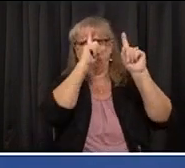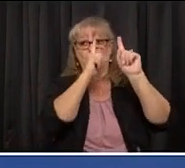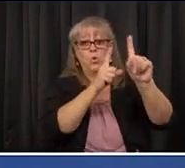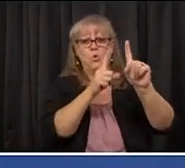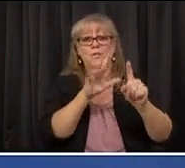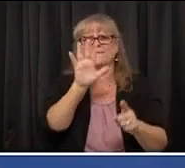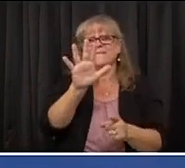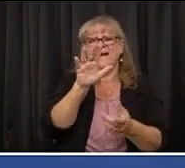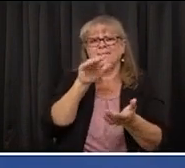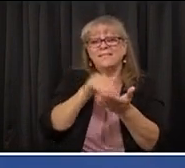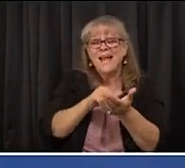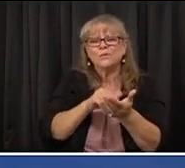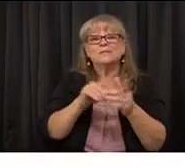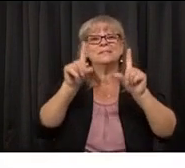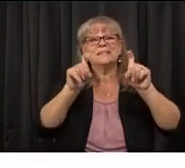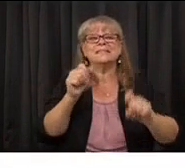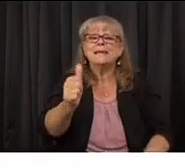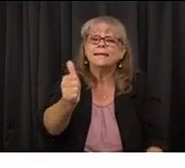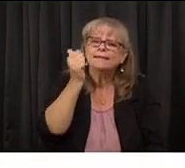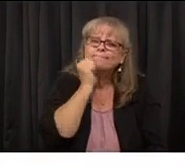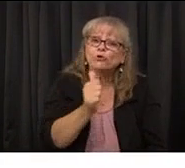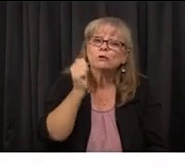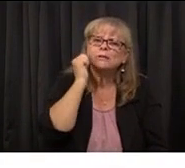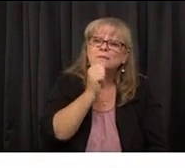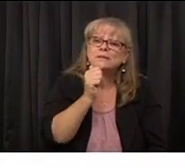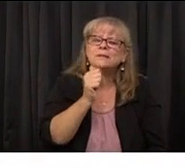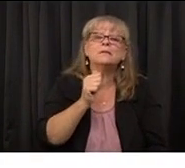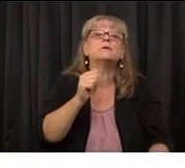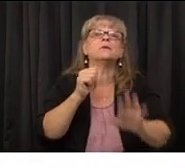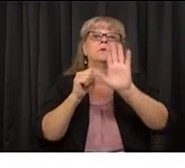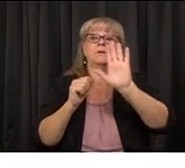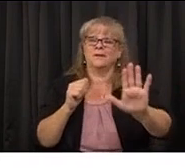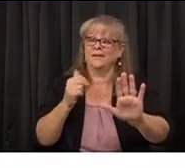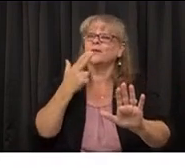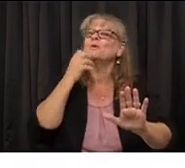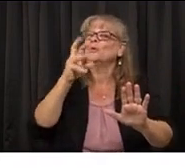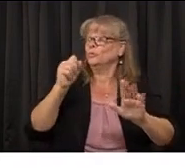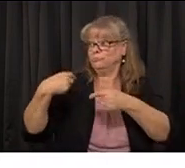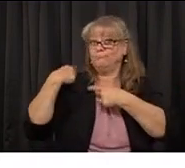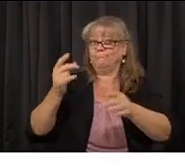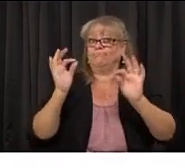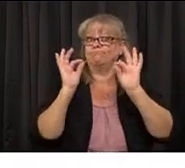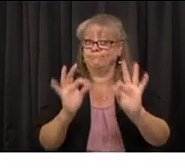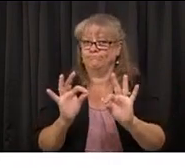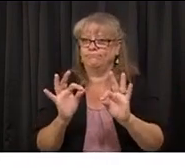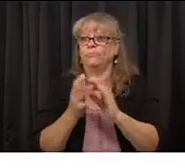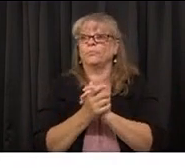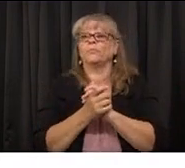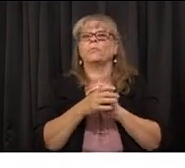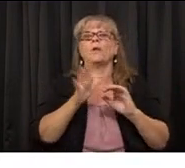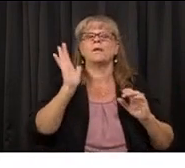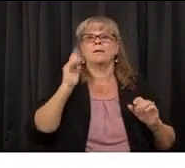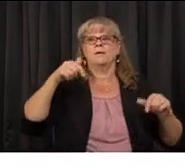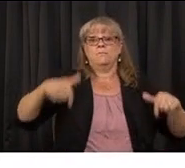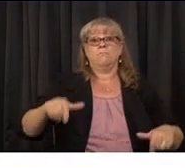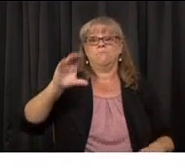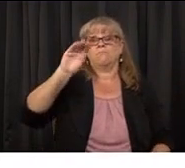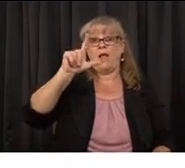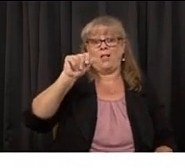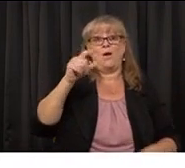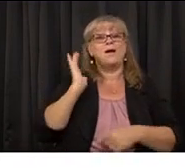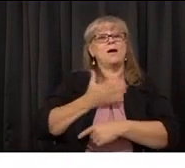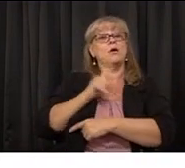for the last week. And I'm also pleased to announce that the state lab processed an all-time high of 3,803